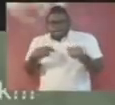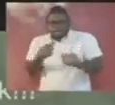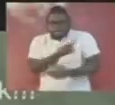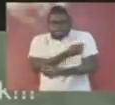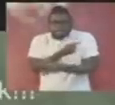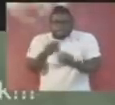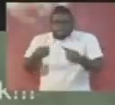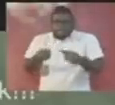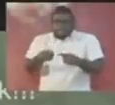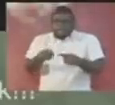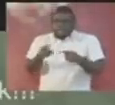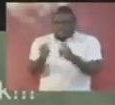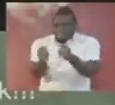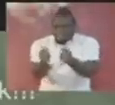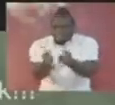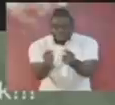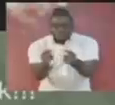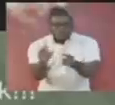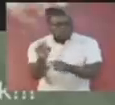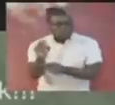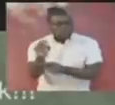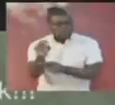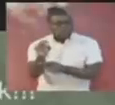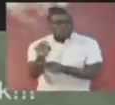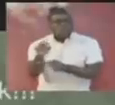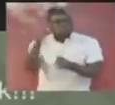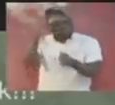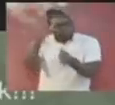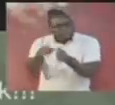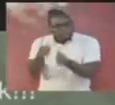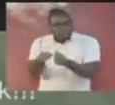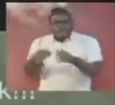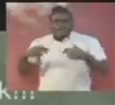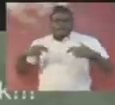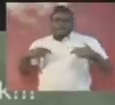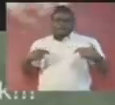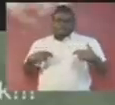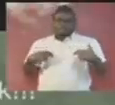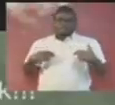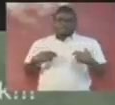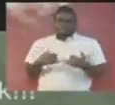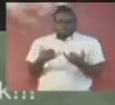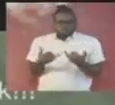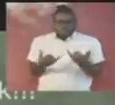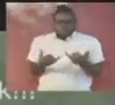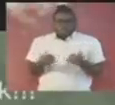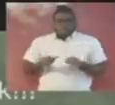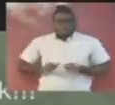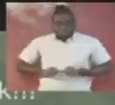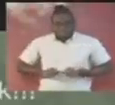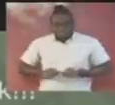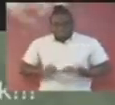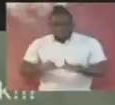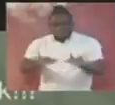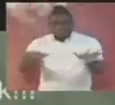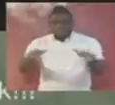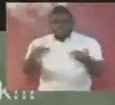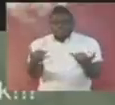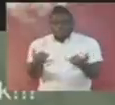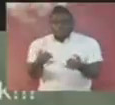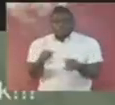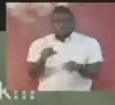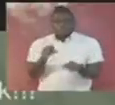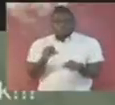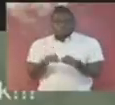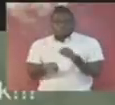we are in the middle of a pandemic, and as such, different factors came into play to ensure that the vaccines